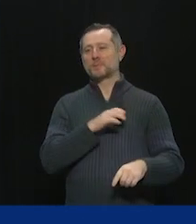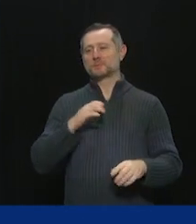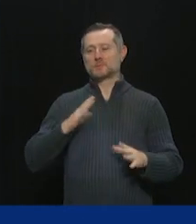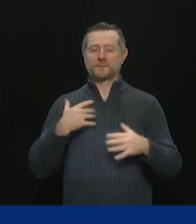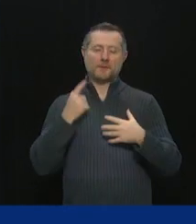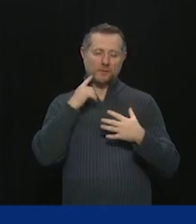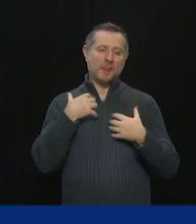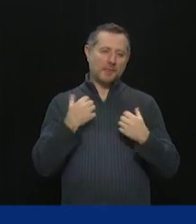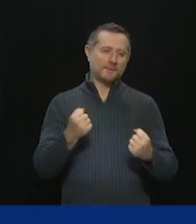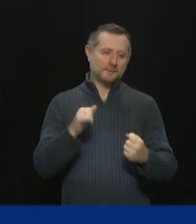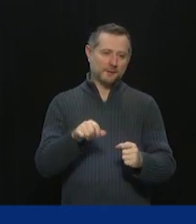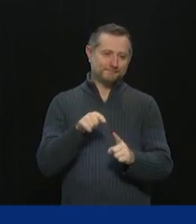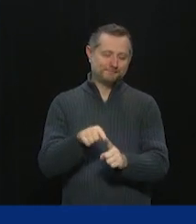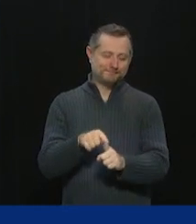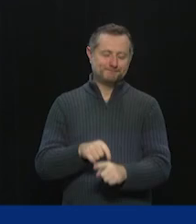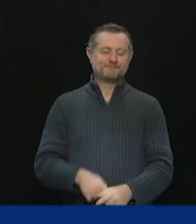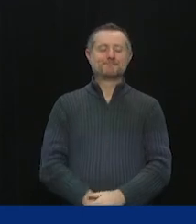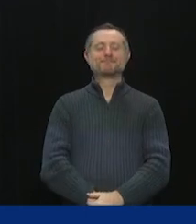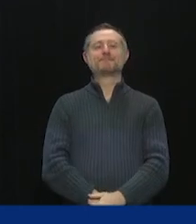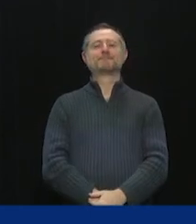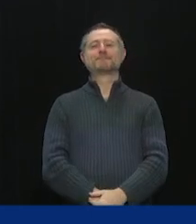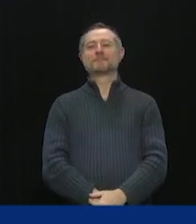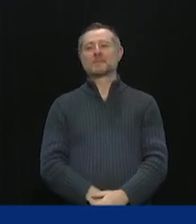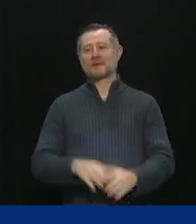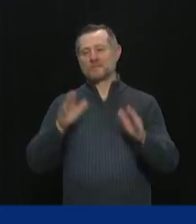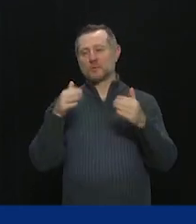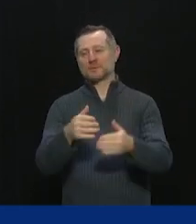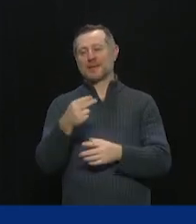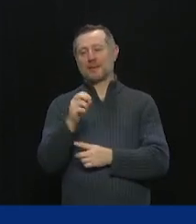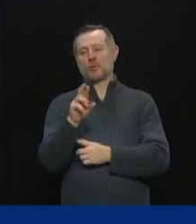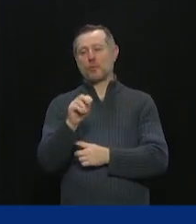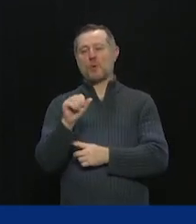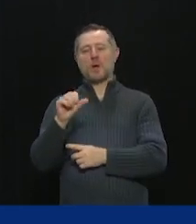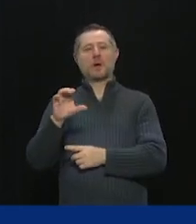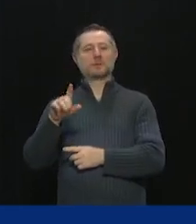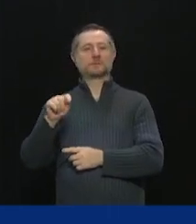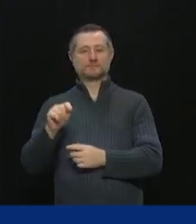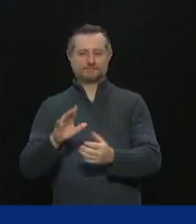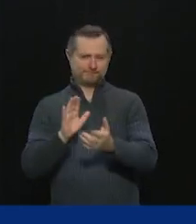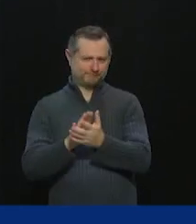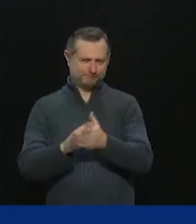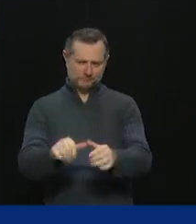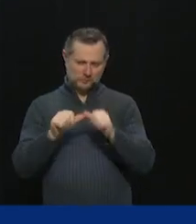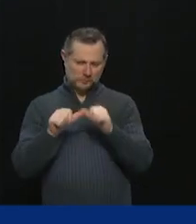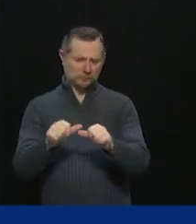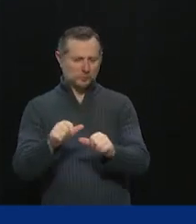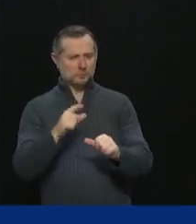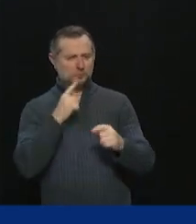to take the action to enact the HERO Act once and for all. Let's get it done. All right.